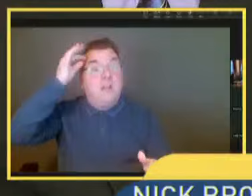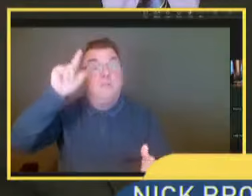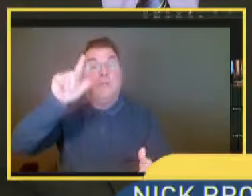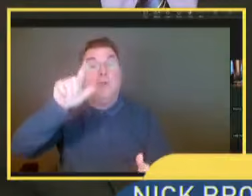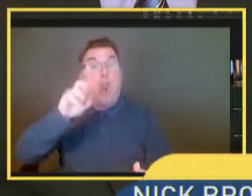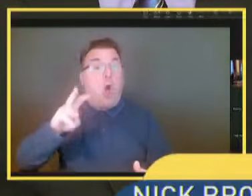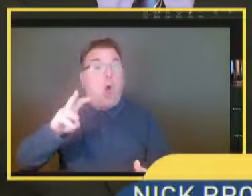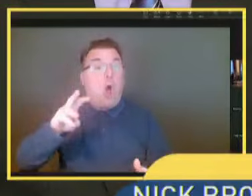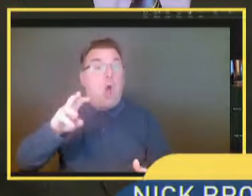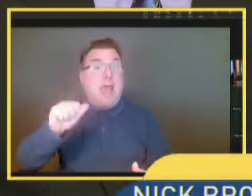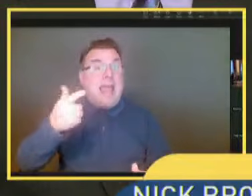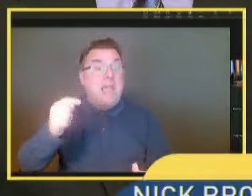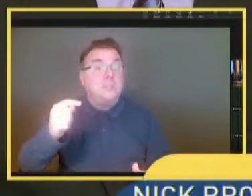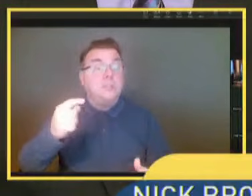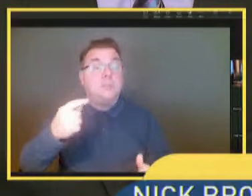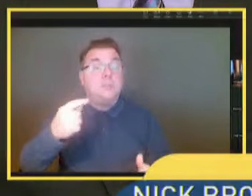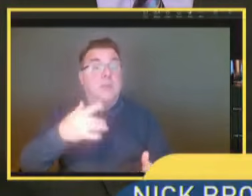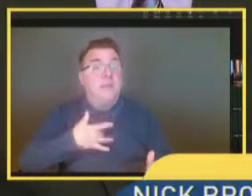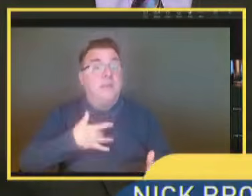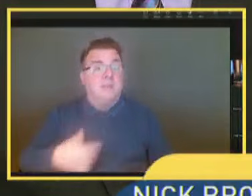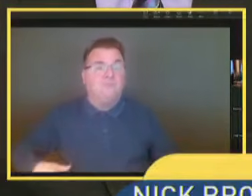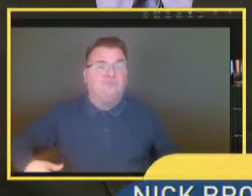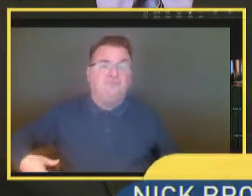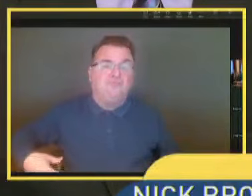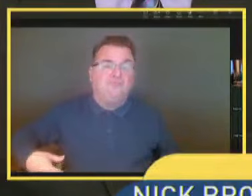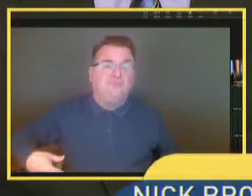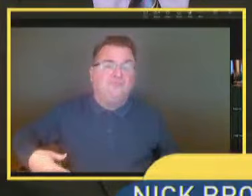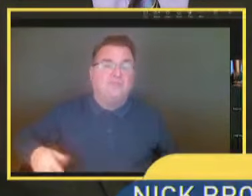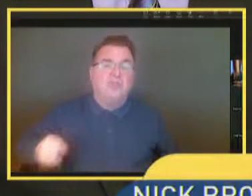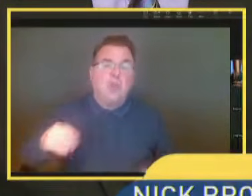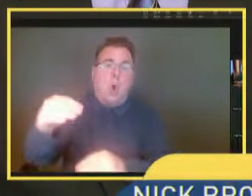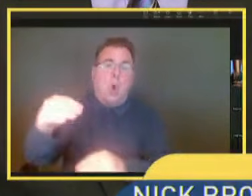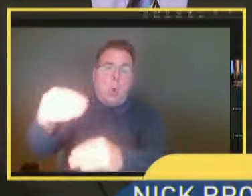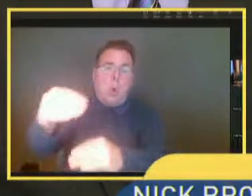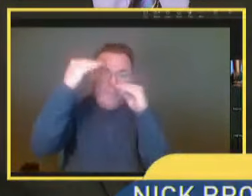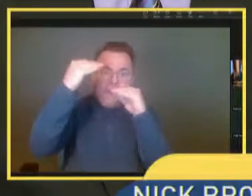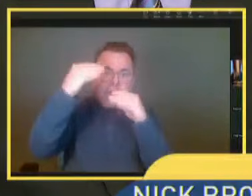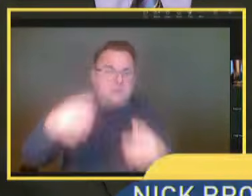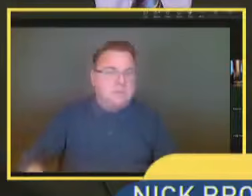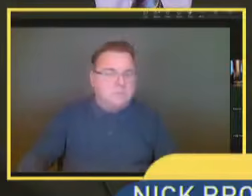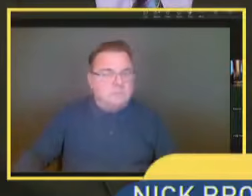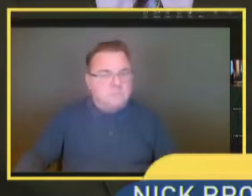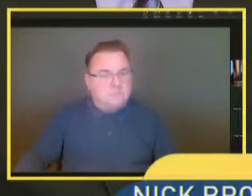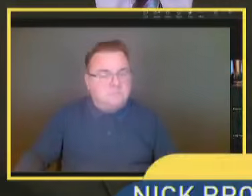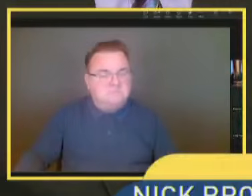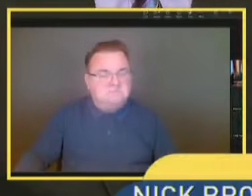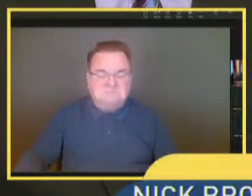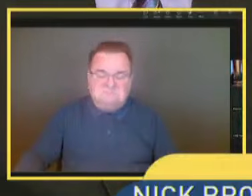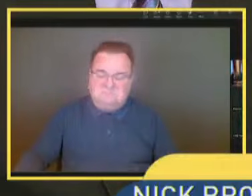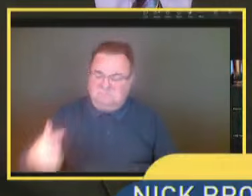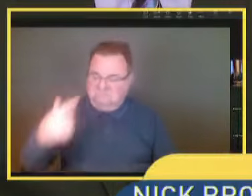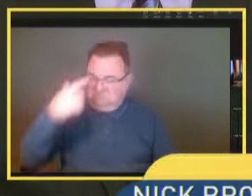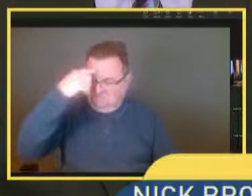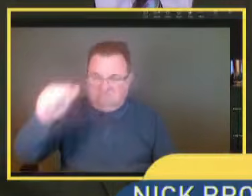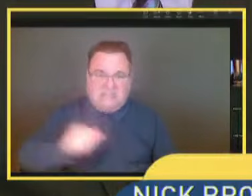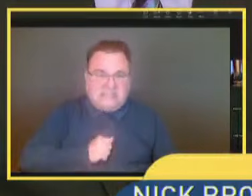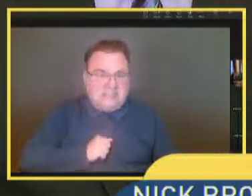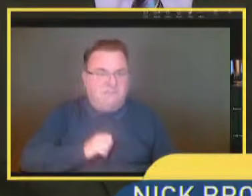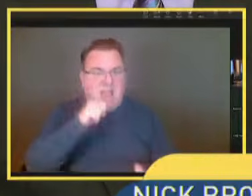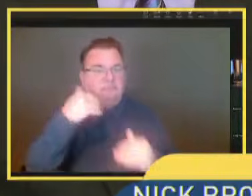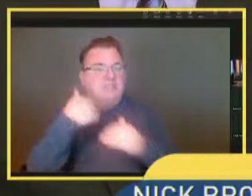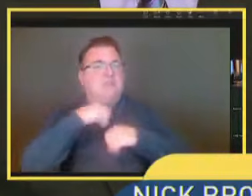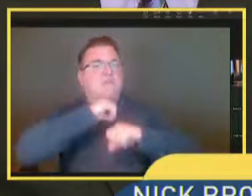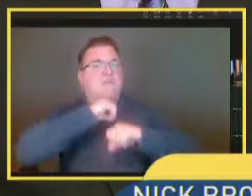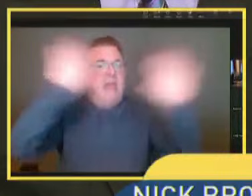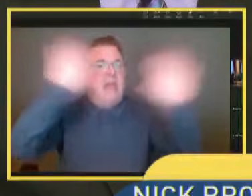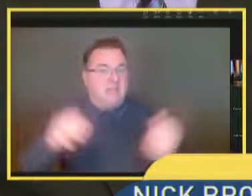Minnesota? That they are going to have any check on their conduct? That there are going to be any accountability for what they do? No, it's the